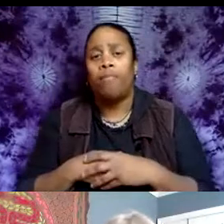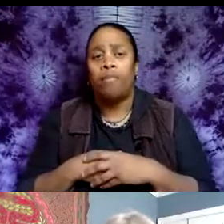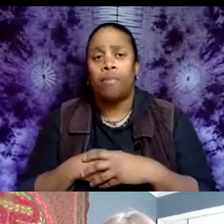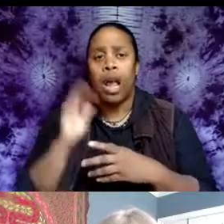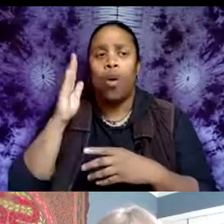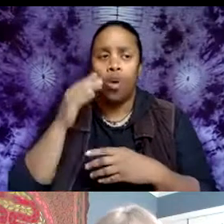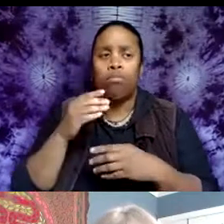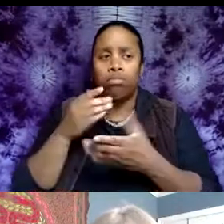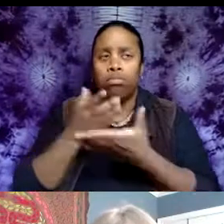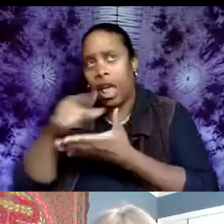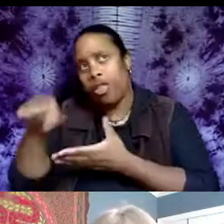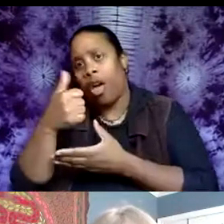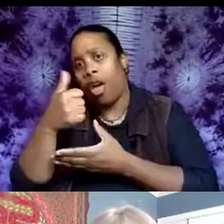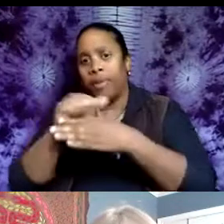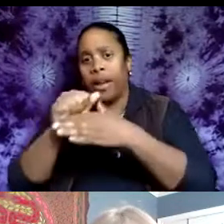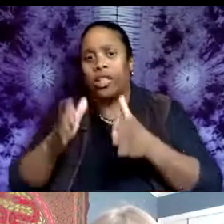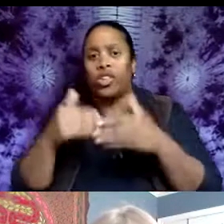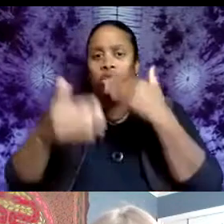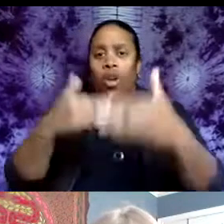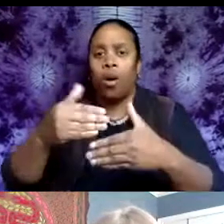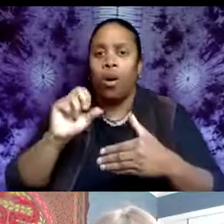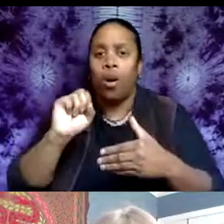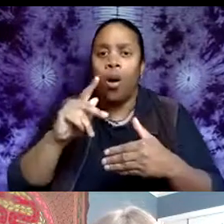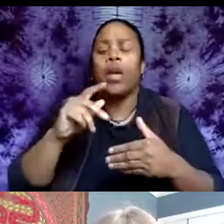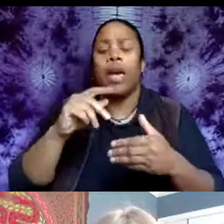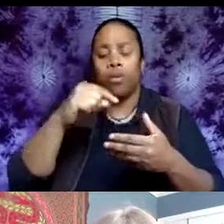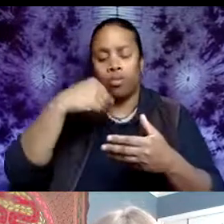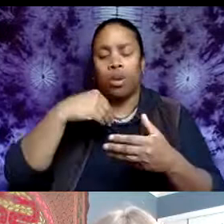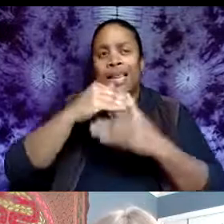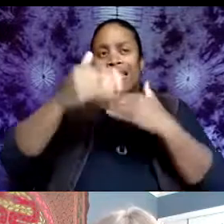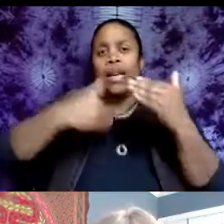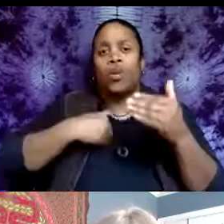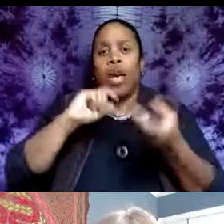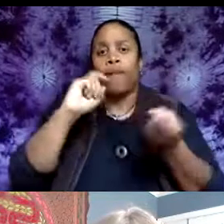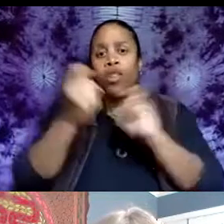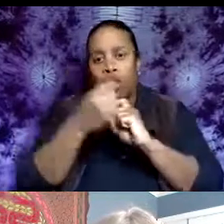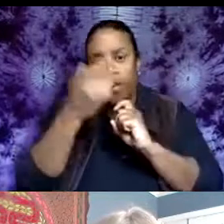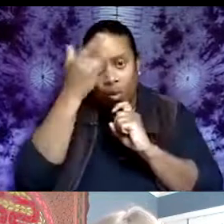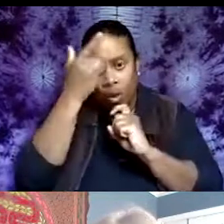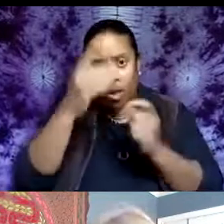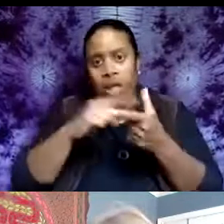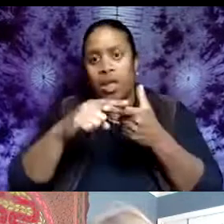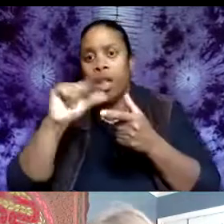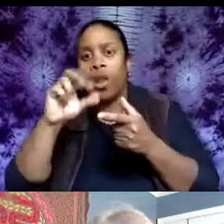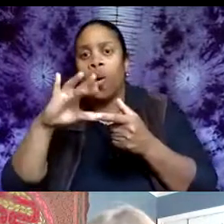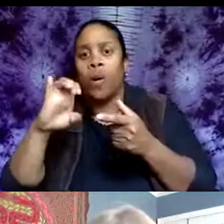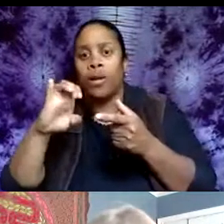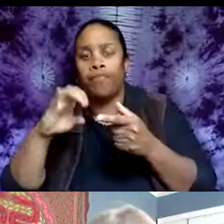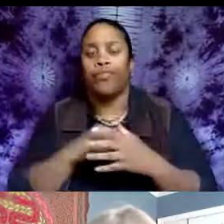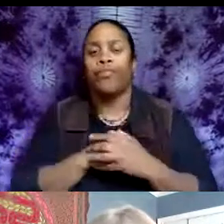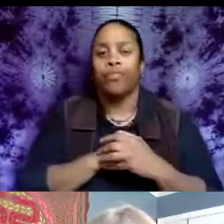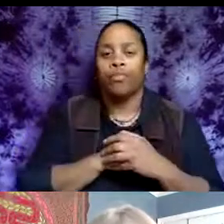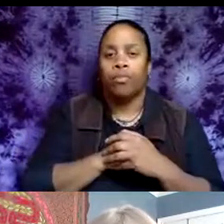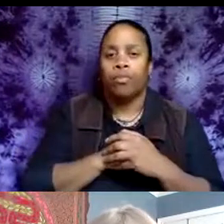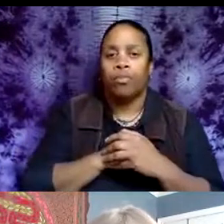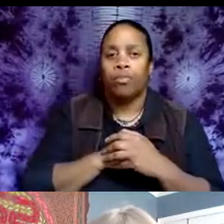go. So go ahead. We've got the Shift Witch and then Laurie. Go ahead, Shift Witch. Hi, Christina.